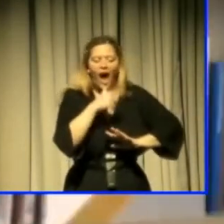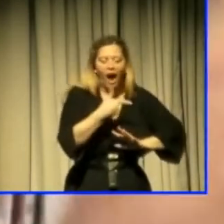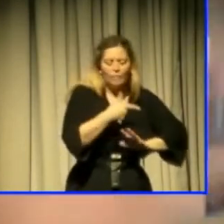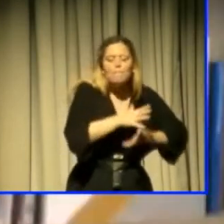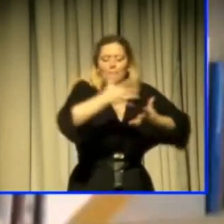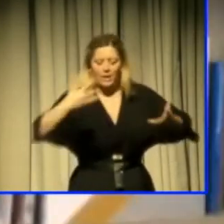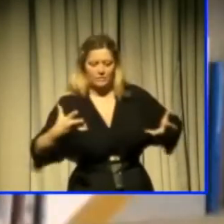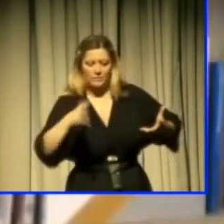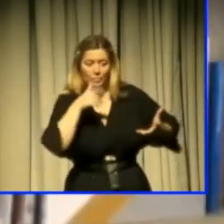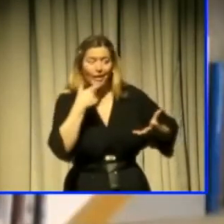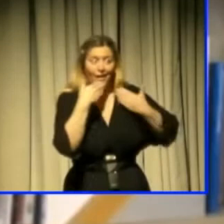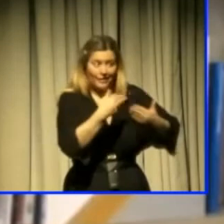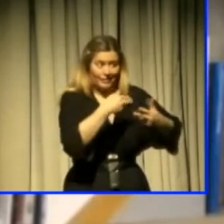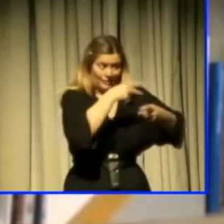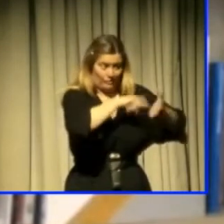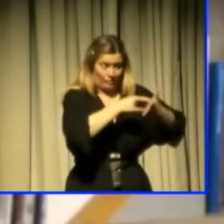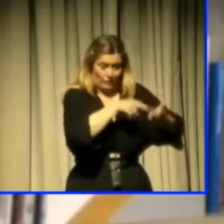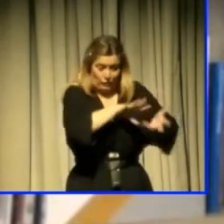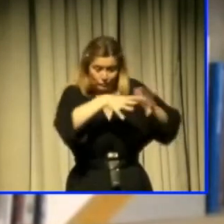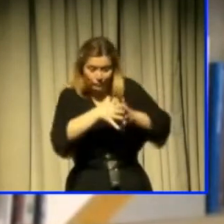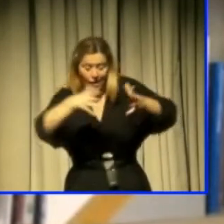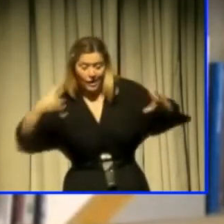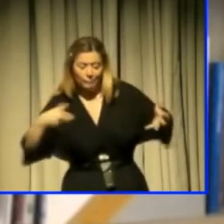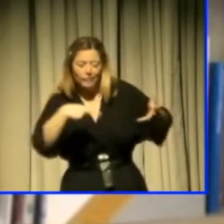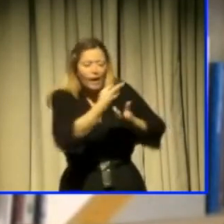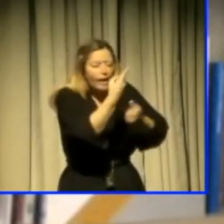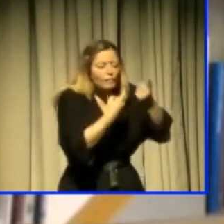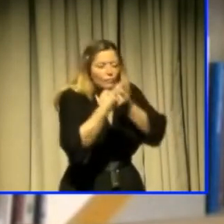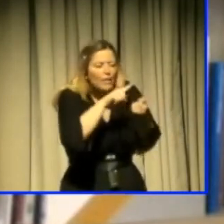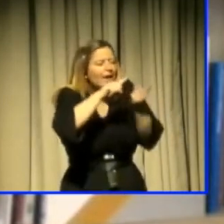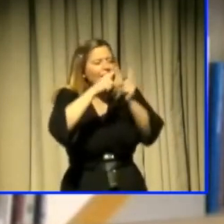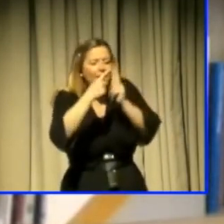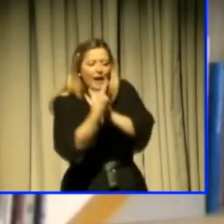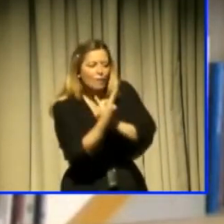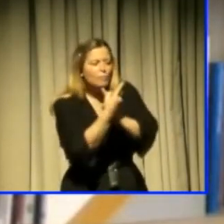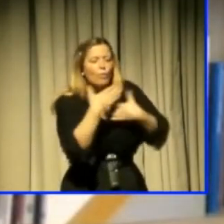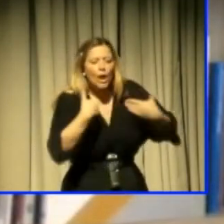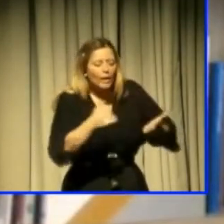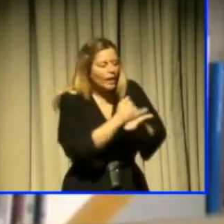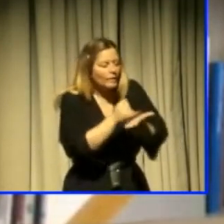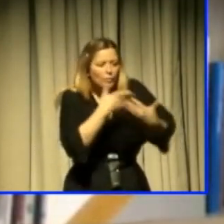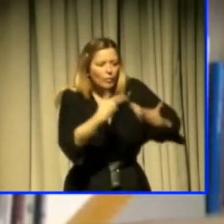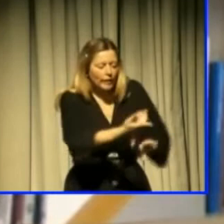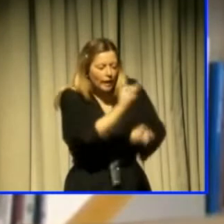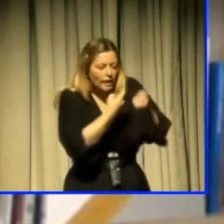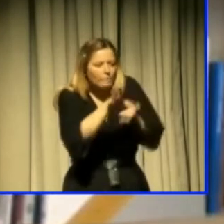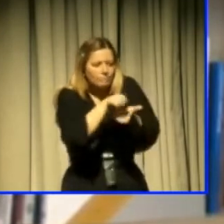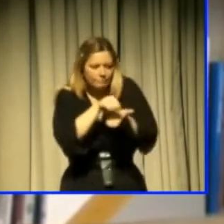in on any type of change. And it will help you to make this